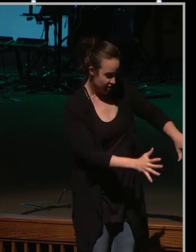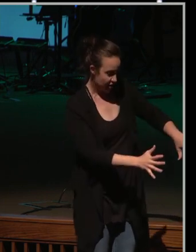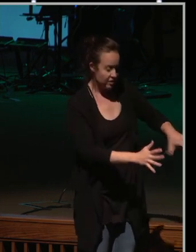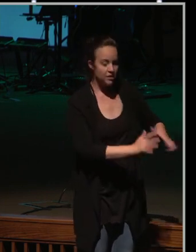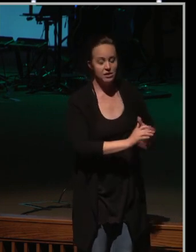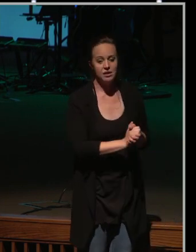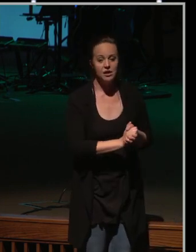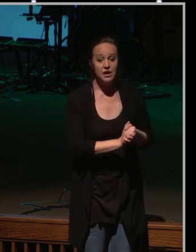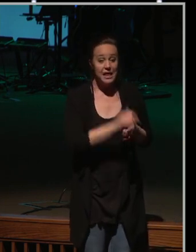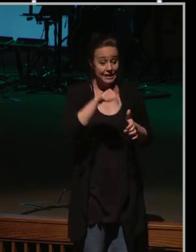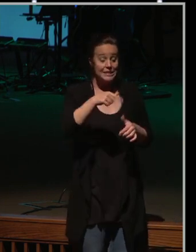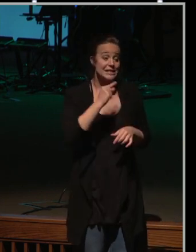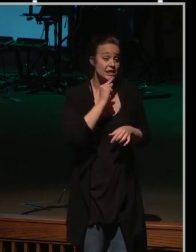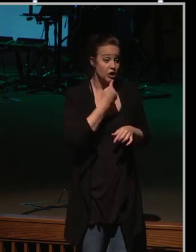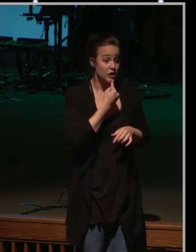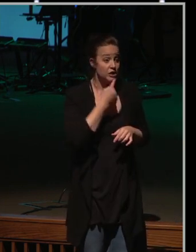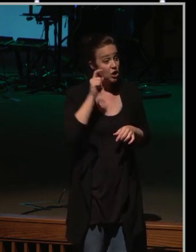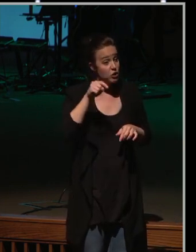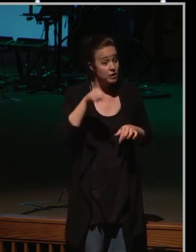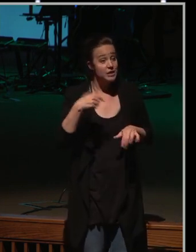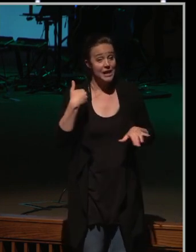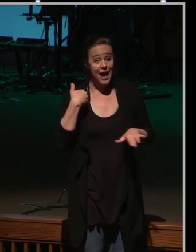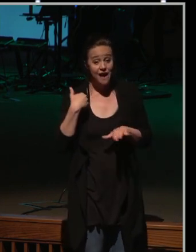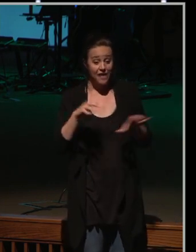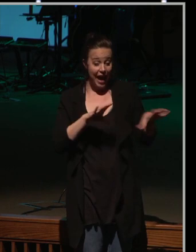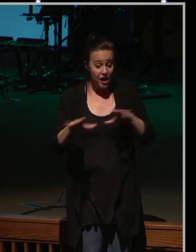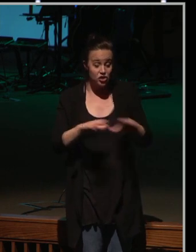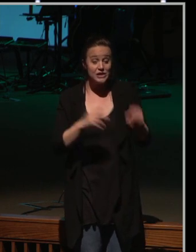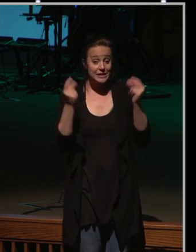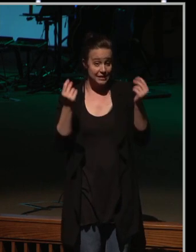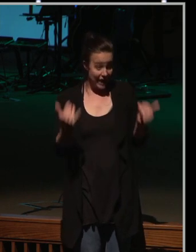deliberate actions to correct them.